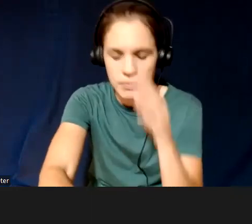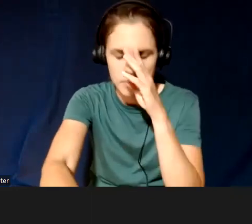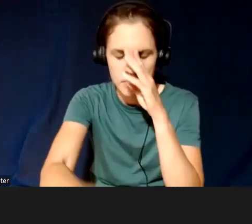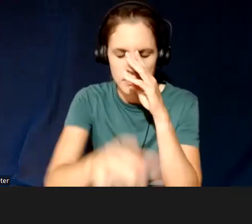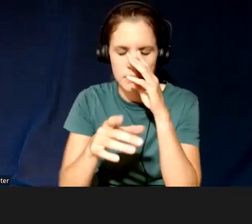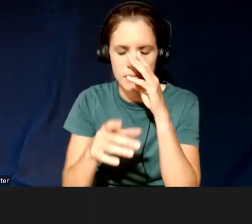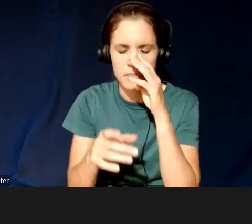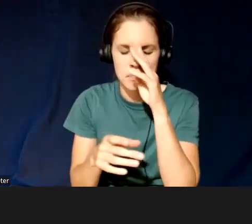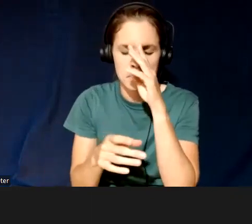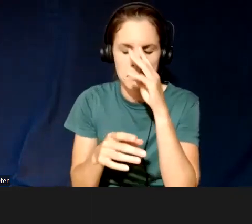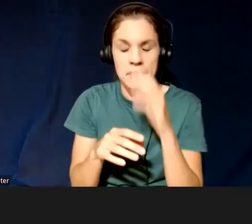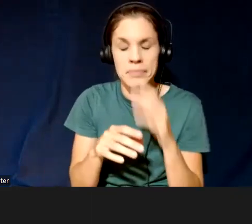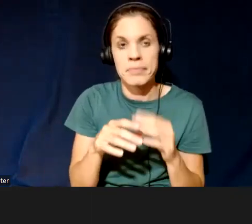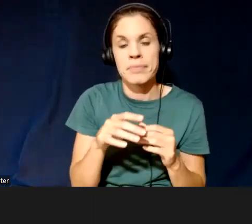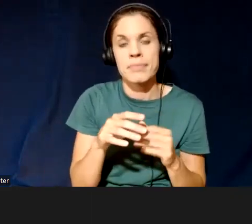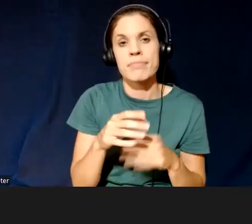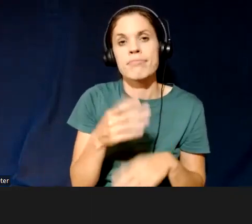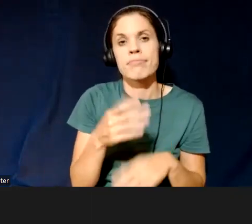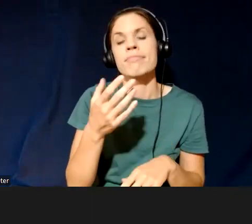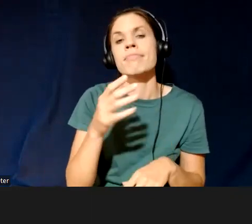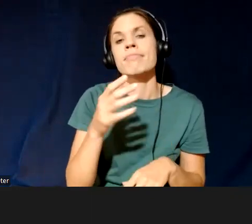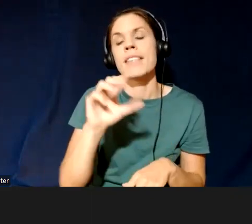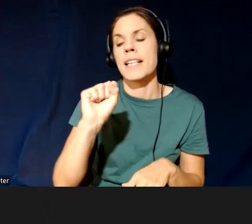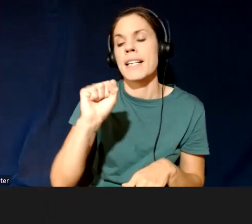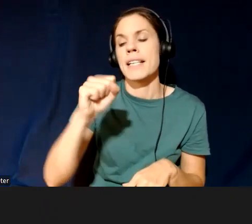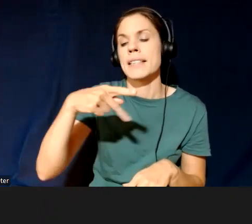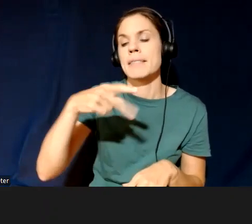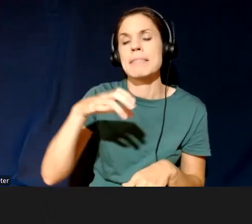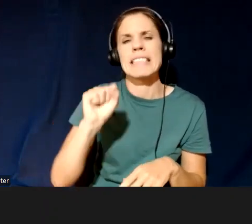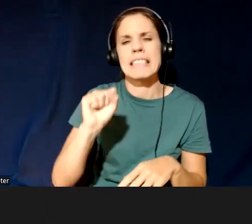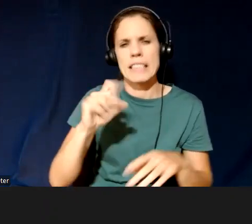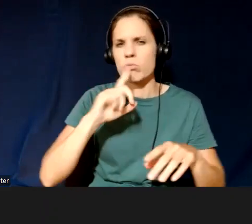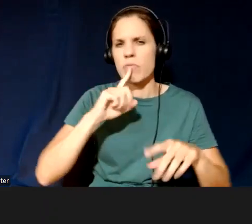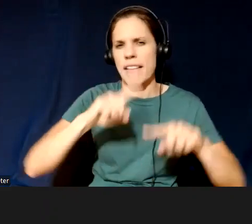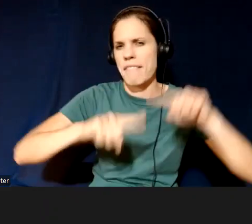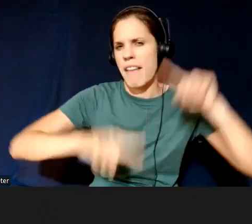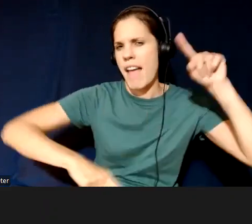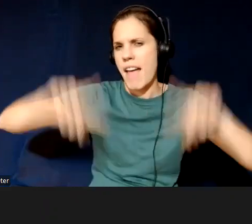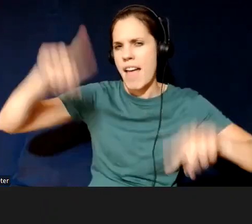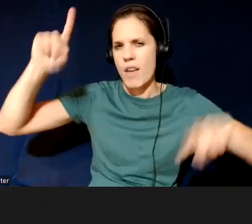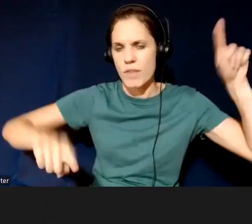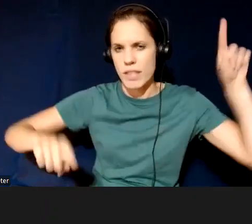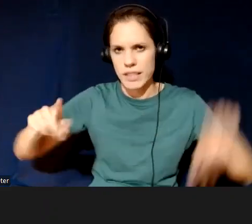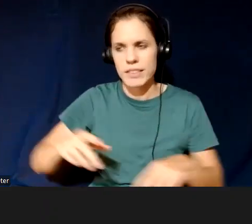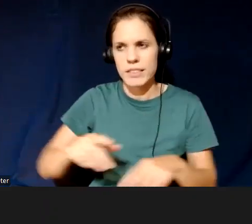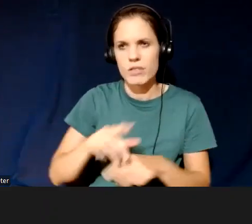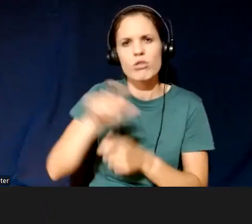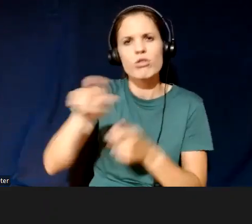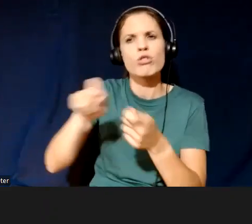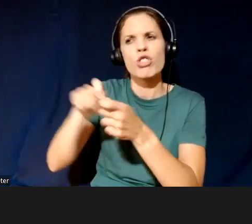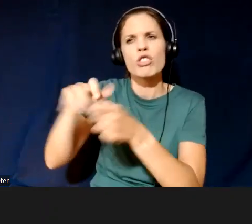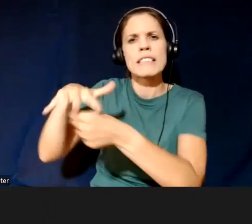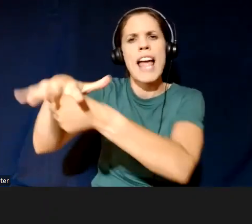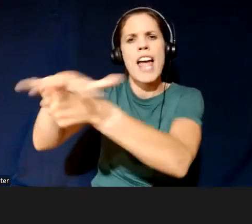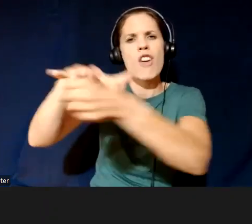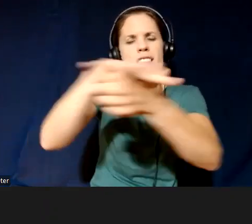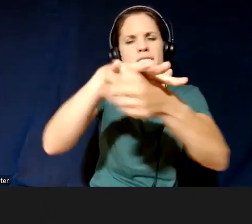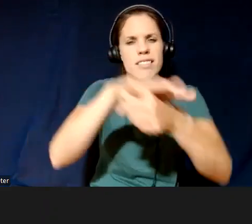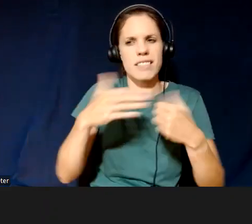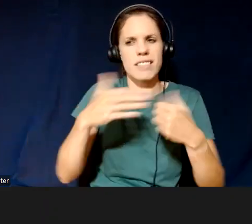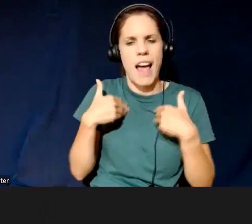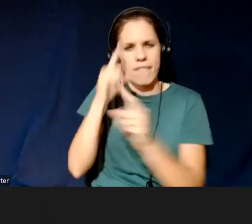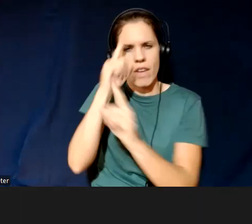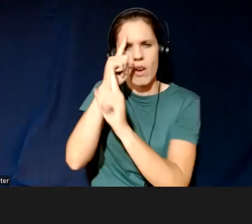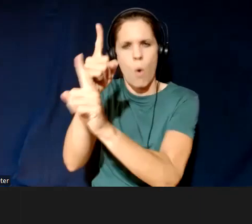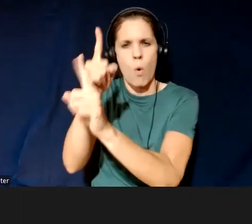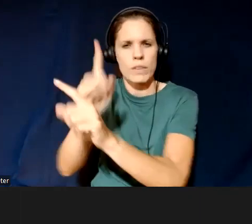may vary across jurisdictions and may vary, and jurisdictions may have various conservation goals. So